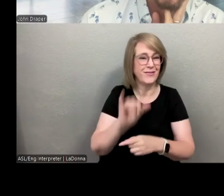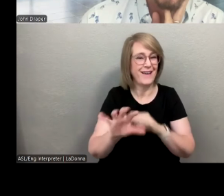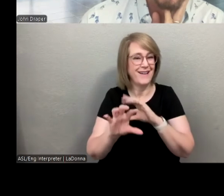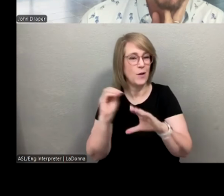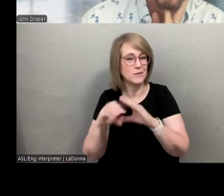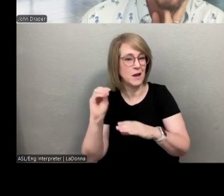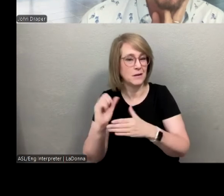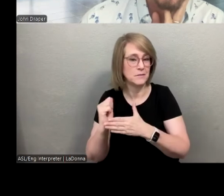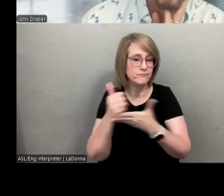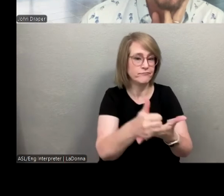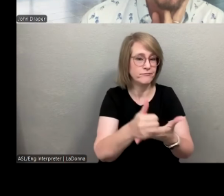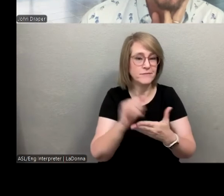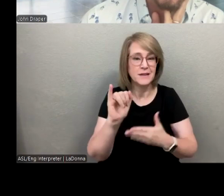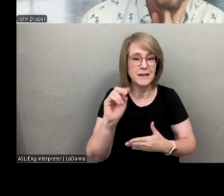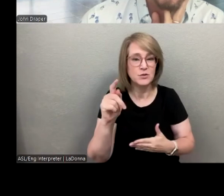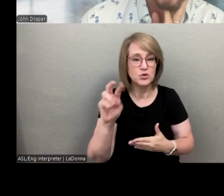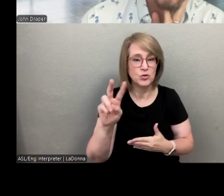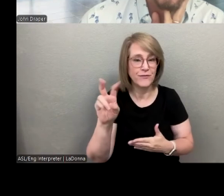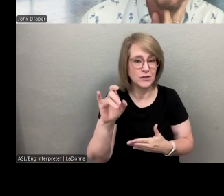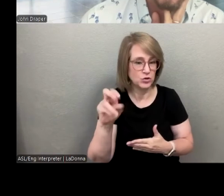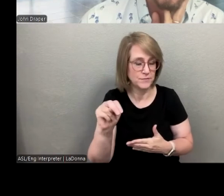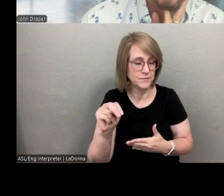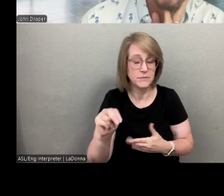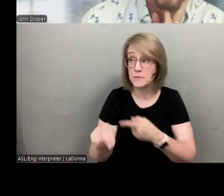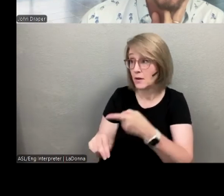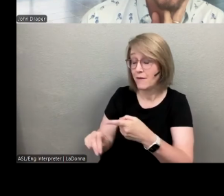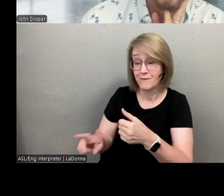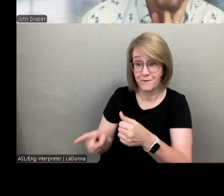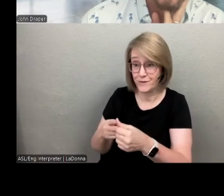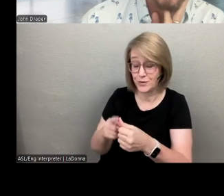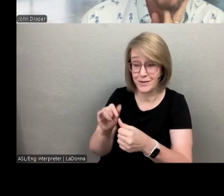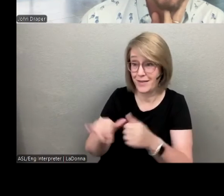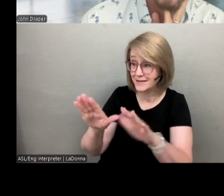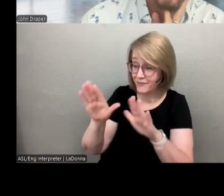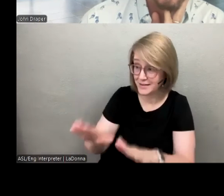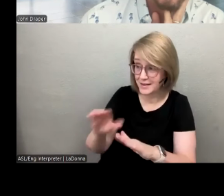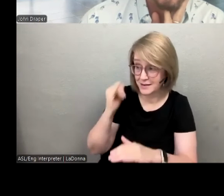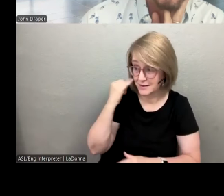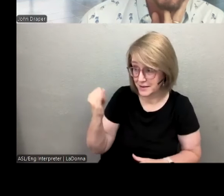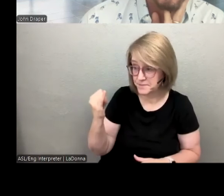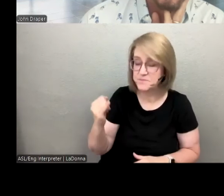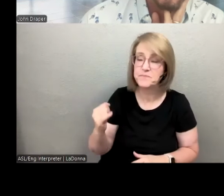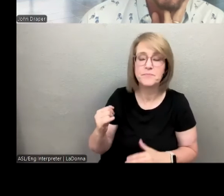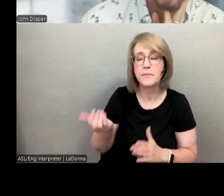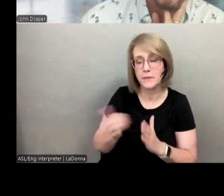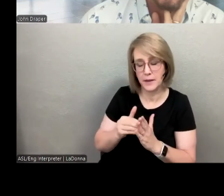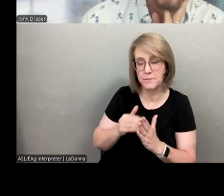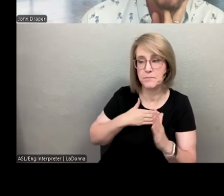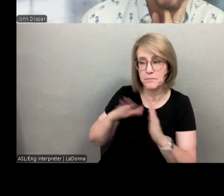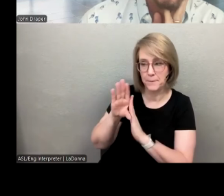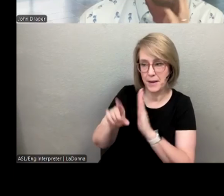that's a fantastic idea. And to me, as a scientist, I start to think about the type